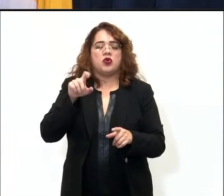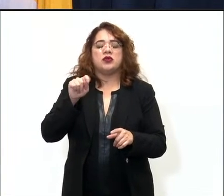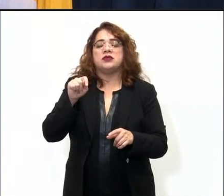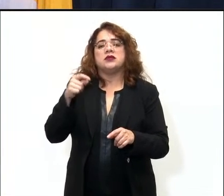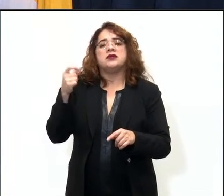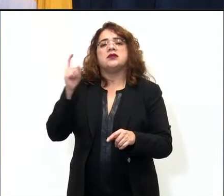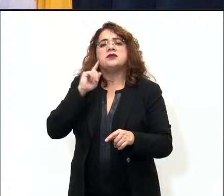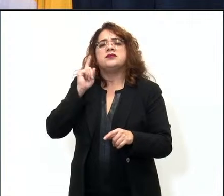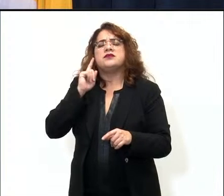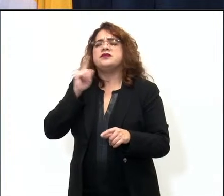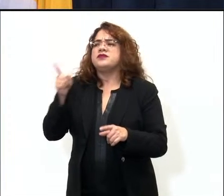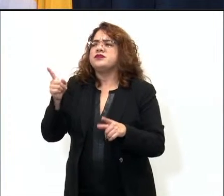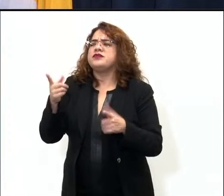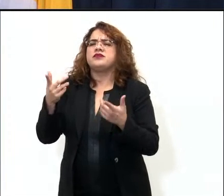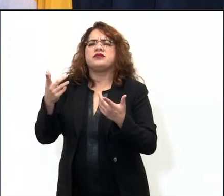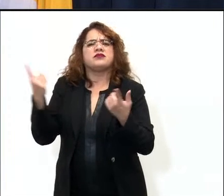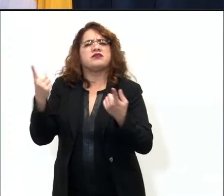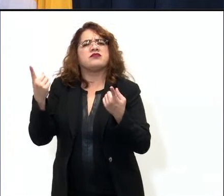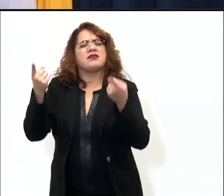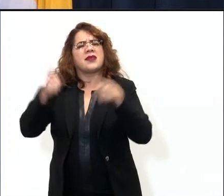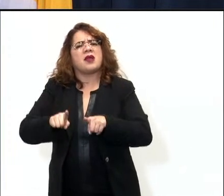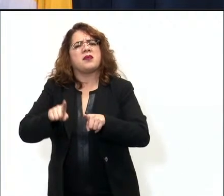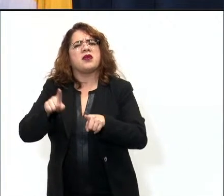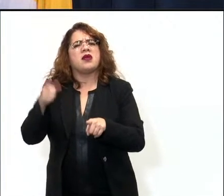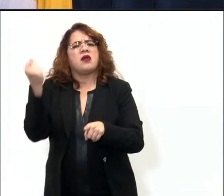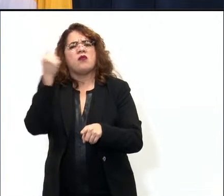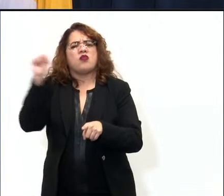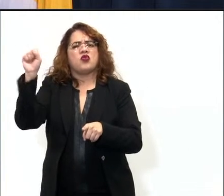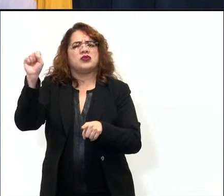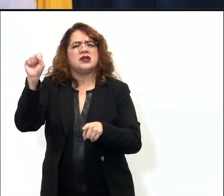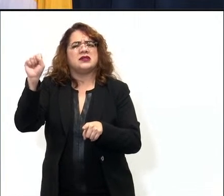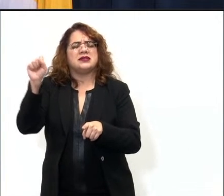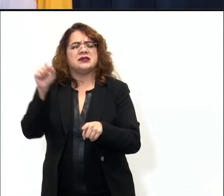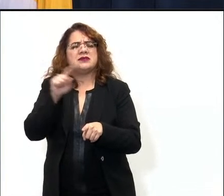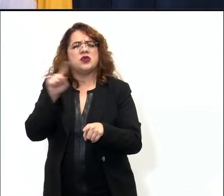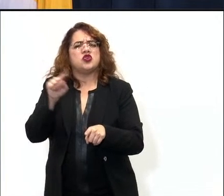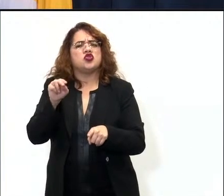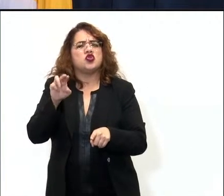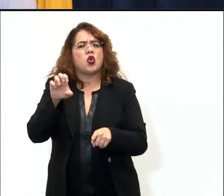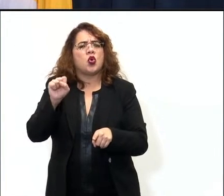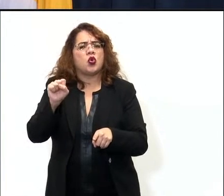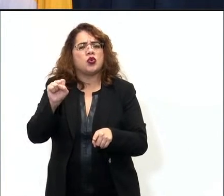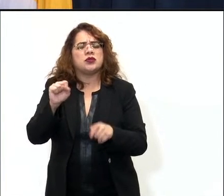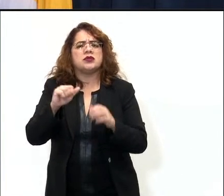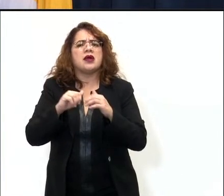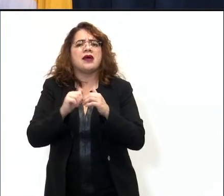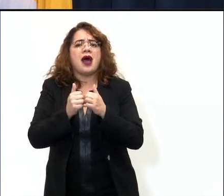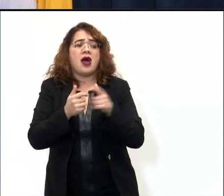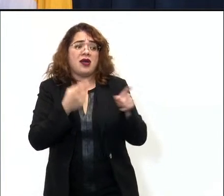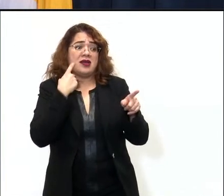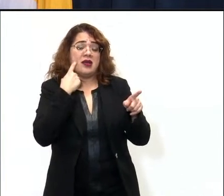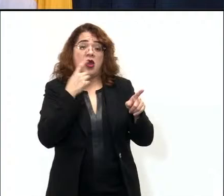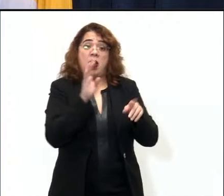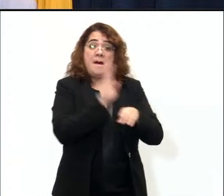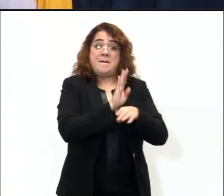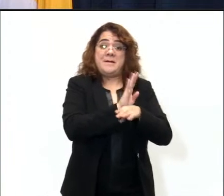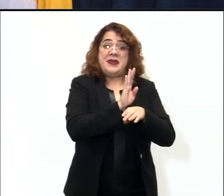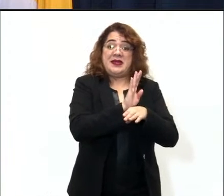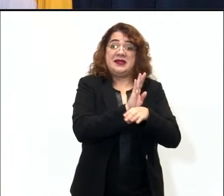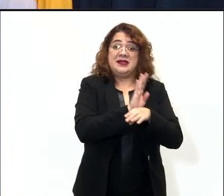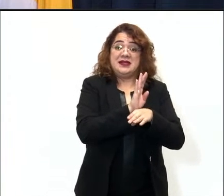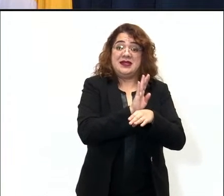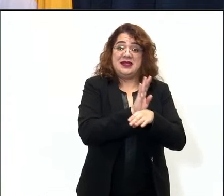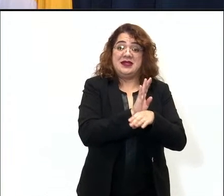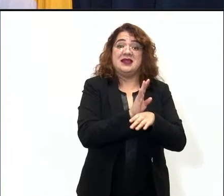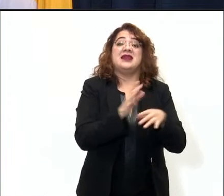hosting protest zones. What does the city plan to do to ensure that businesses that are openly violating health